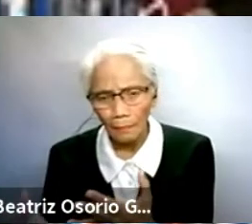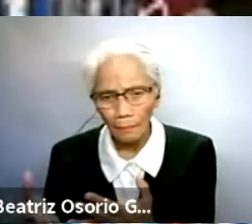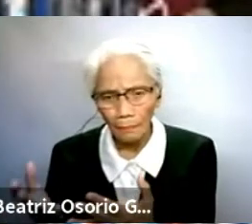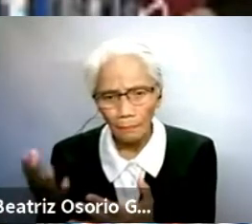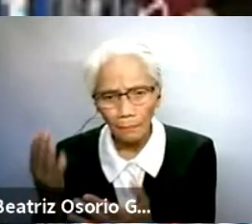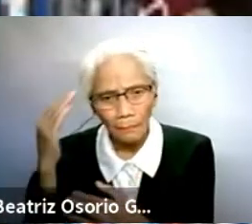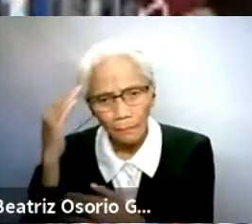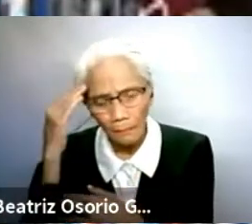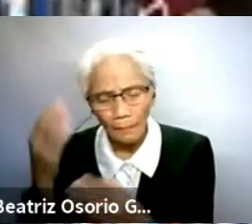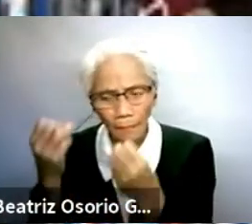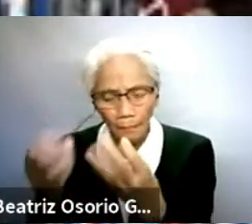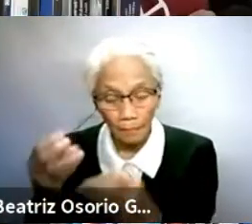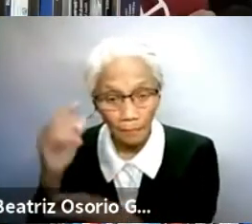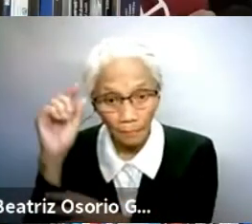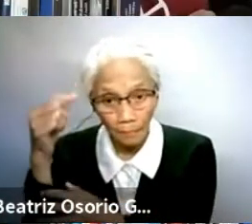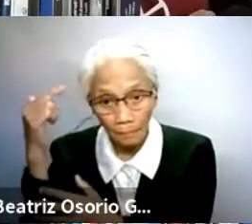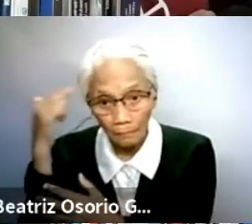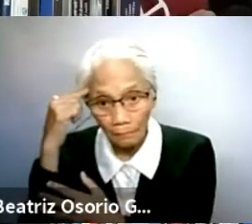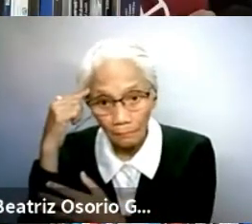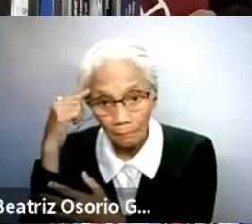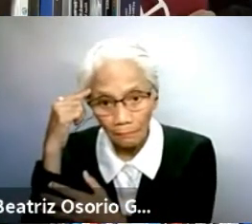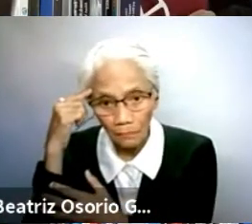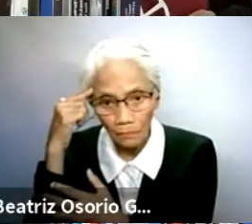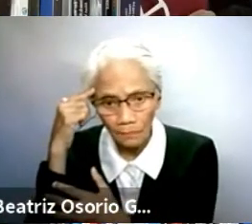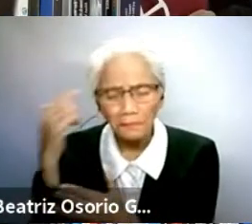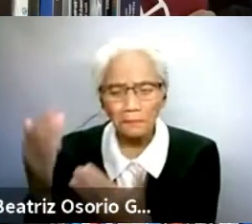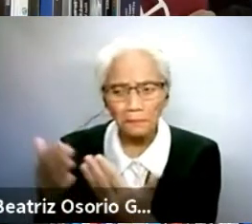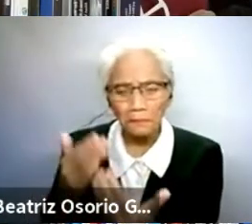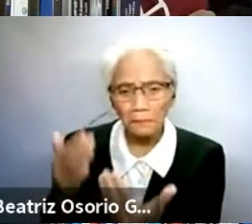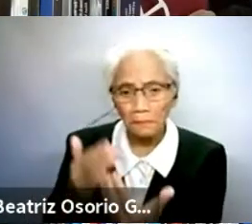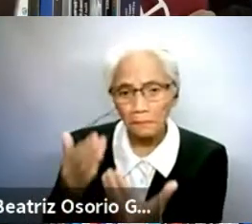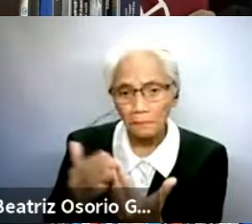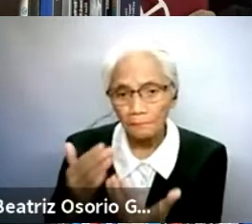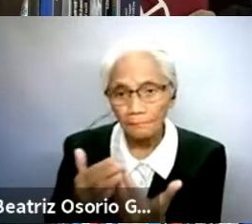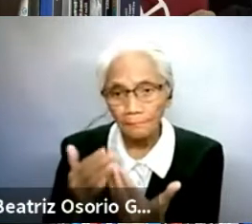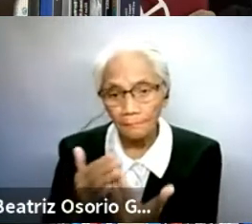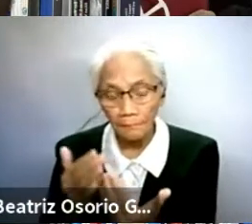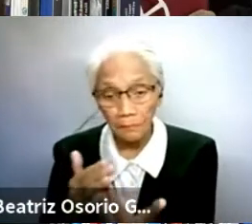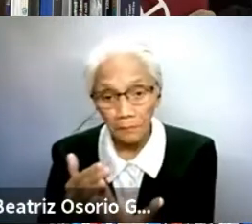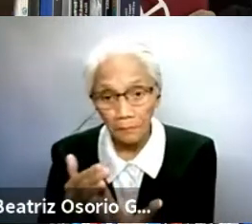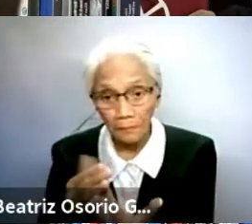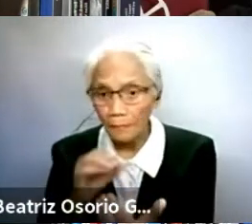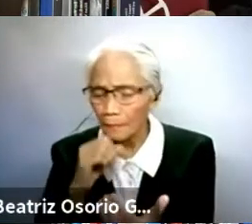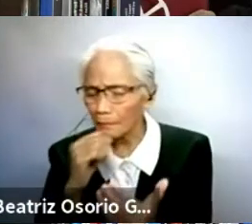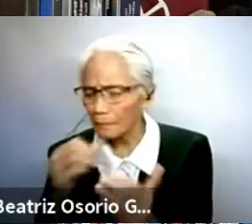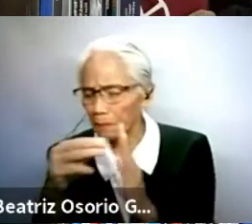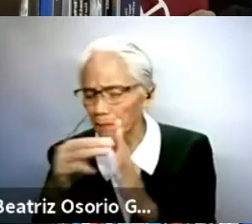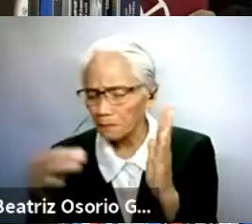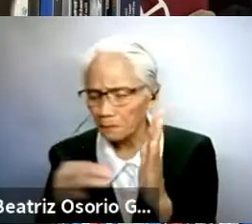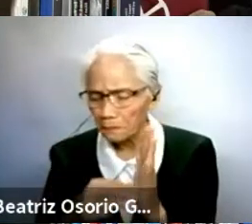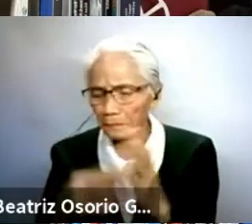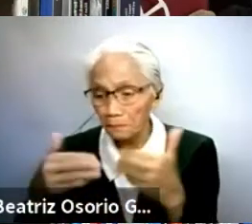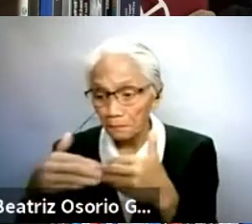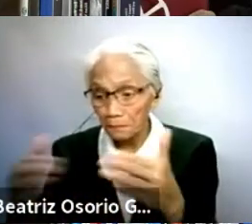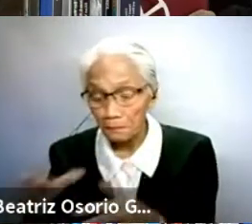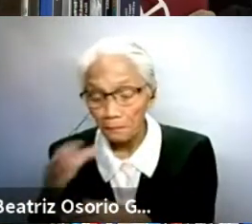the digital world. And so I think even if it's not mandatory to implement the general comment, it